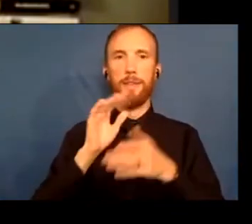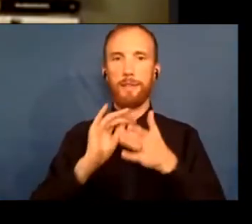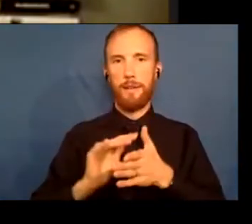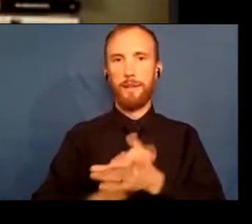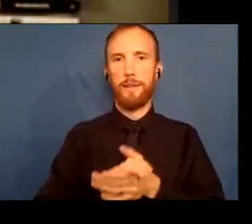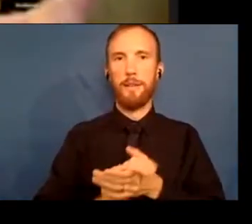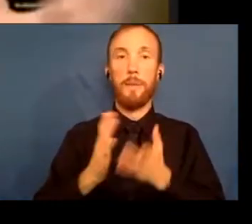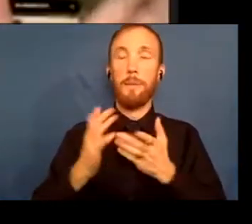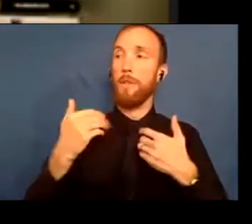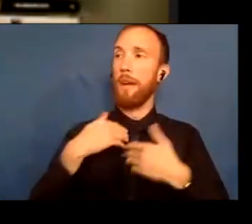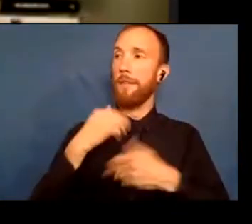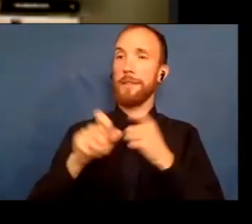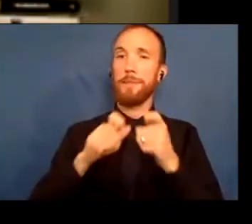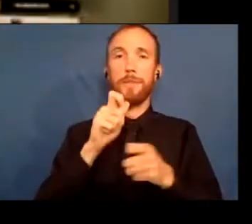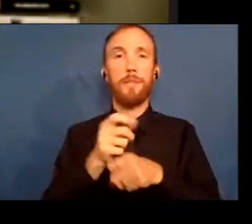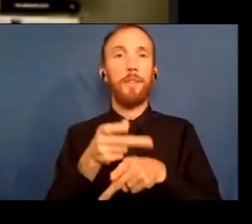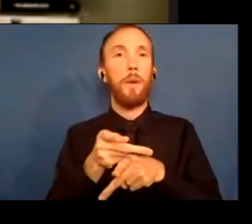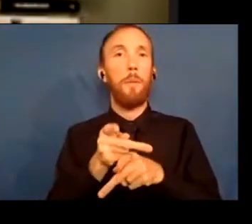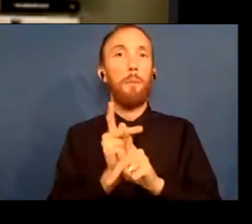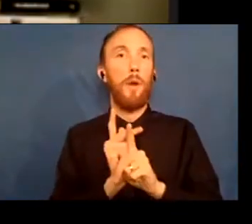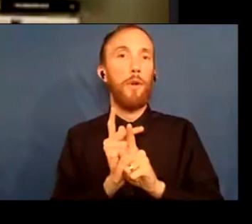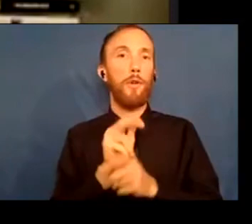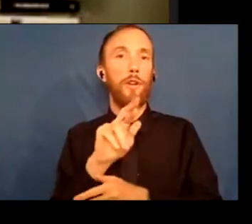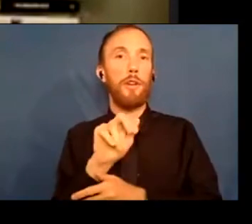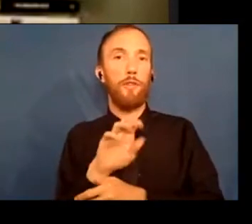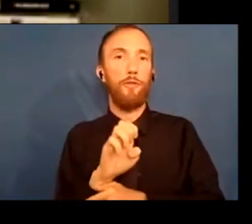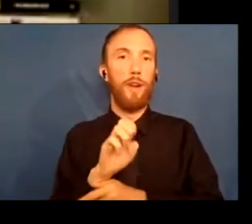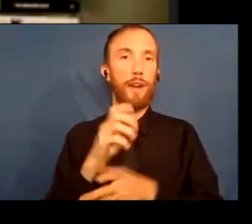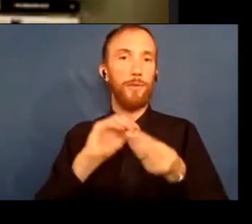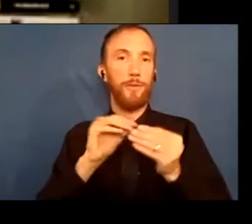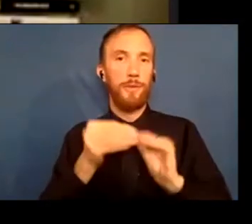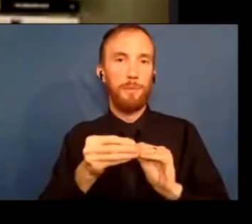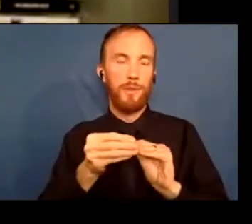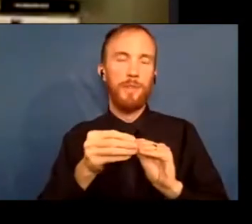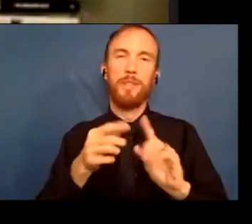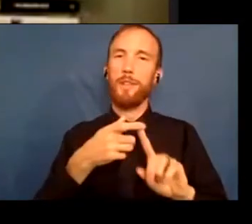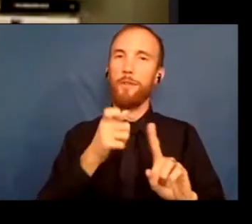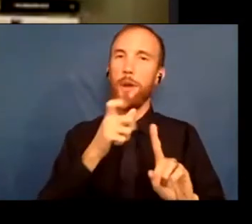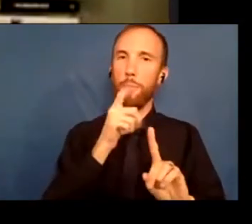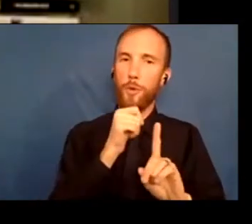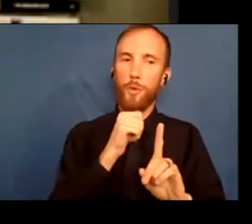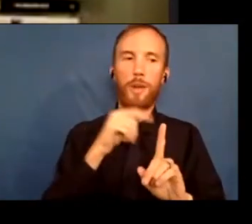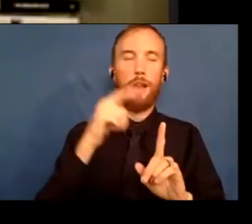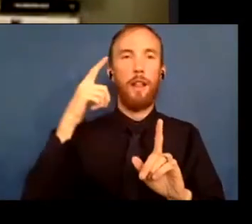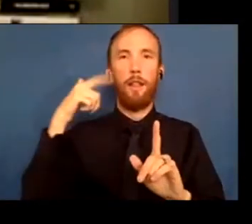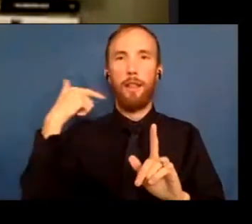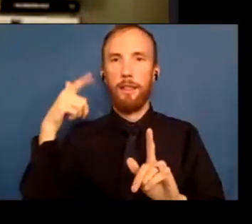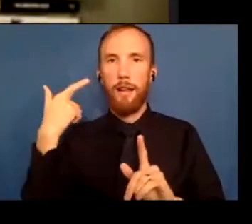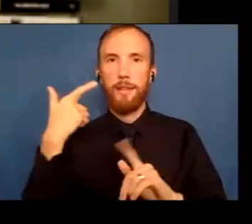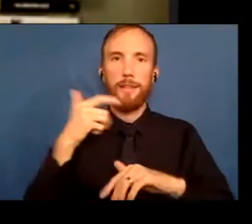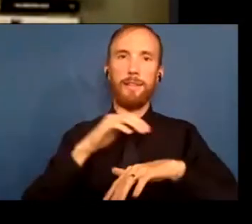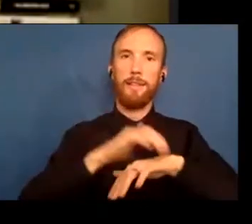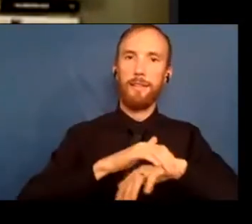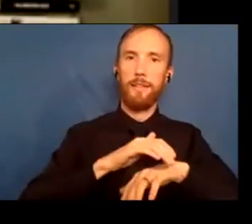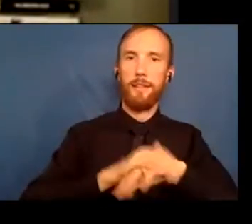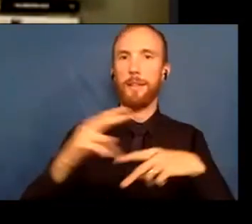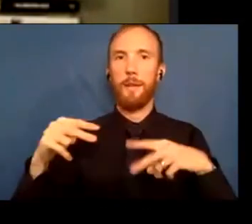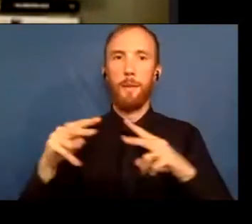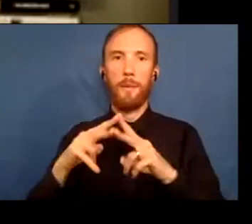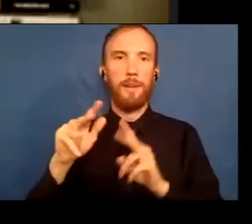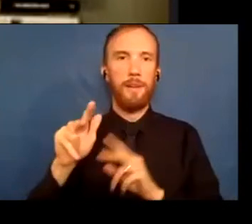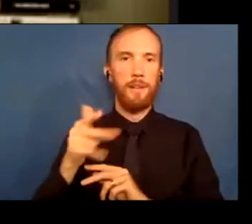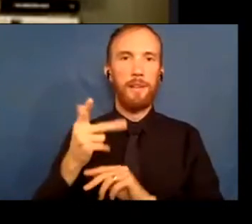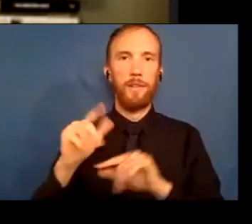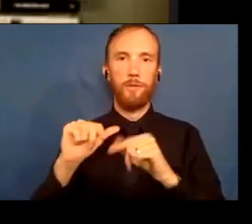rate from, again, London and Paris groups. So this integration makes it hard for a left agenda